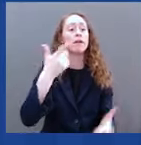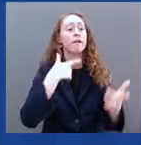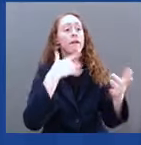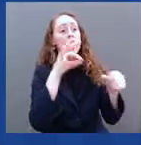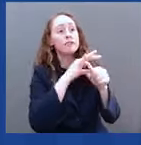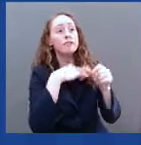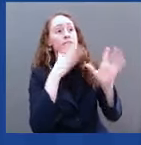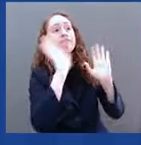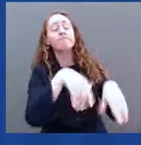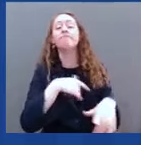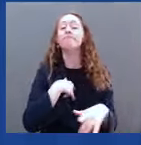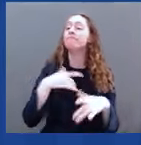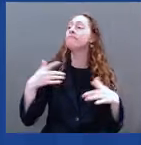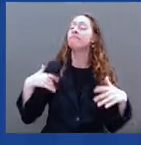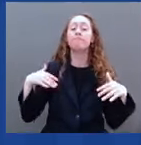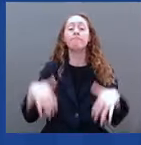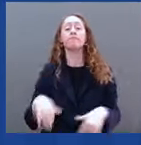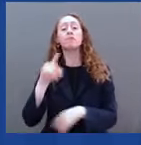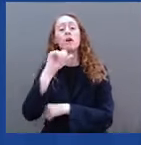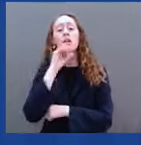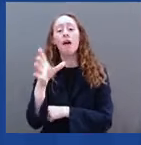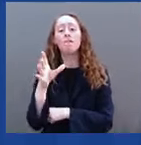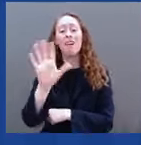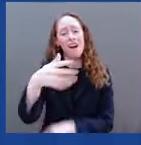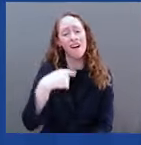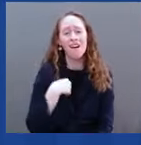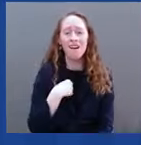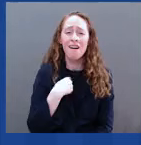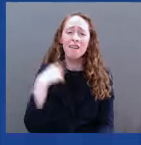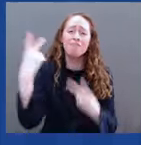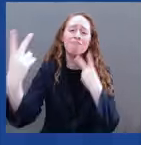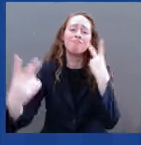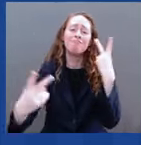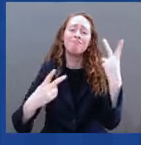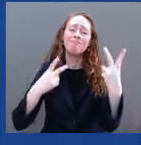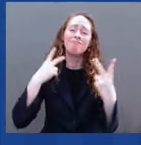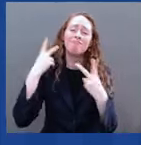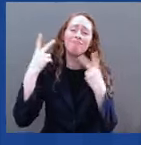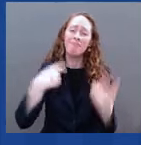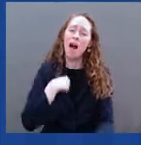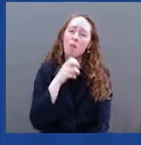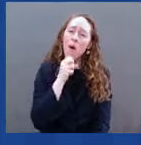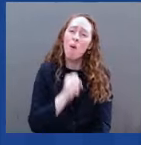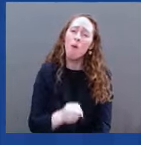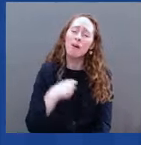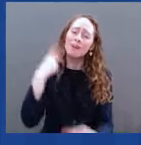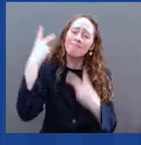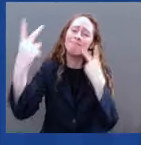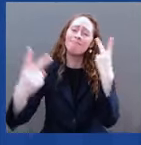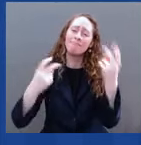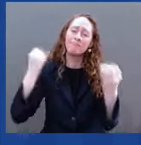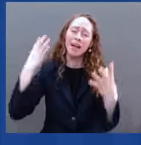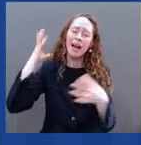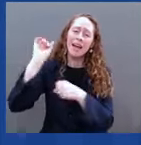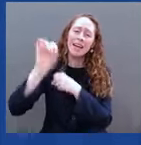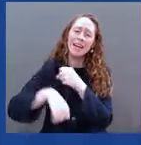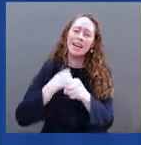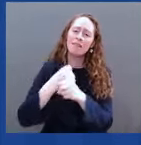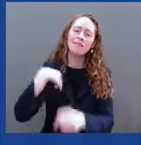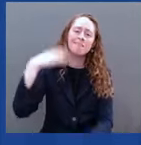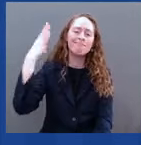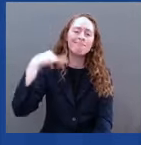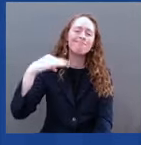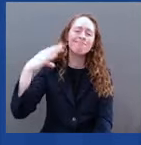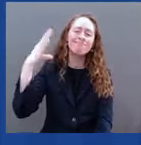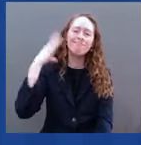longer. And so we're a long way off in elections, a long way off. My focus, if any election,